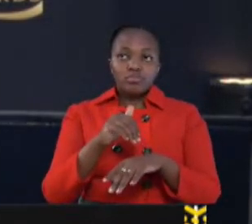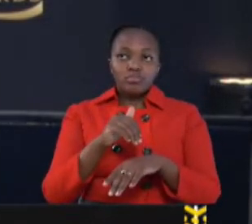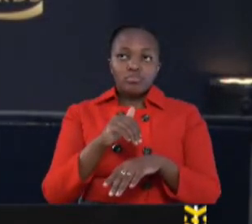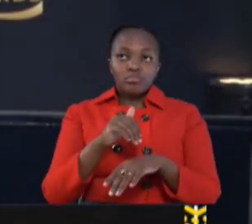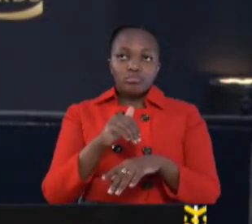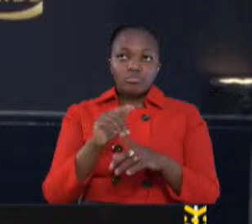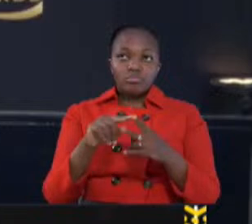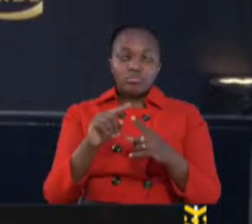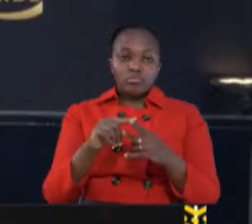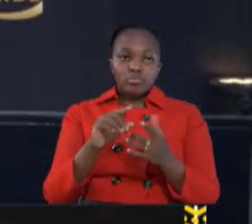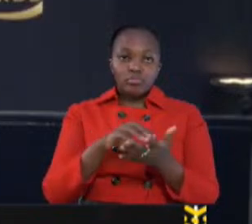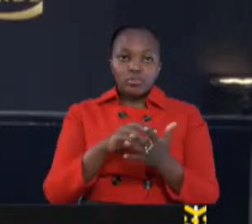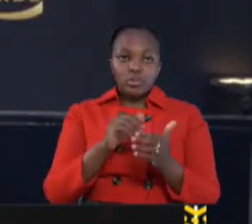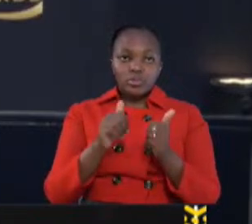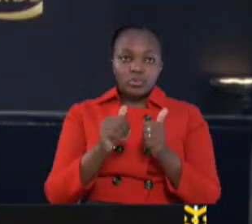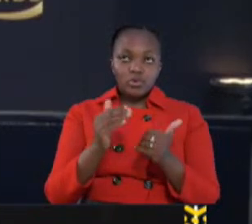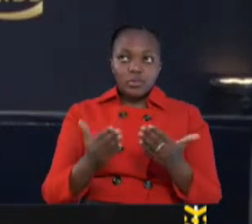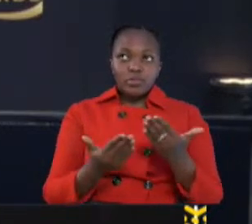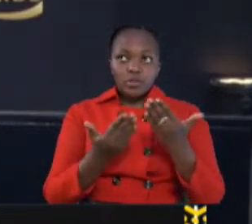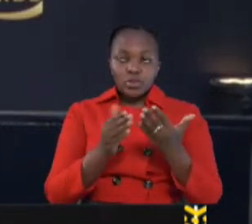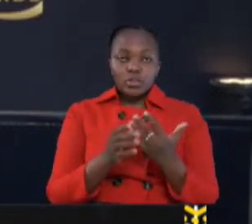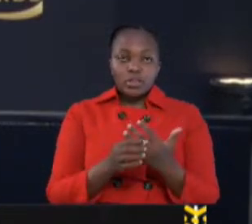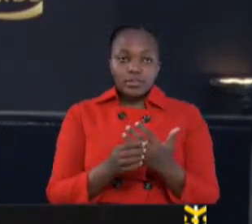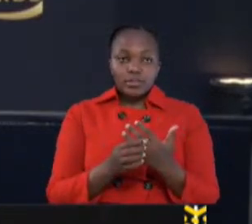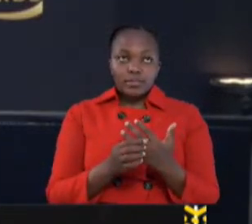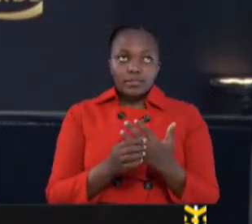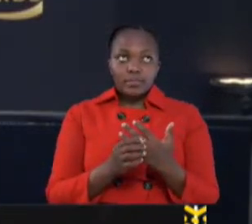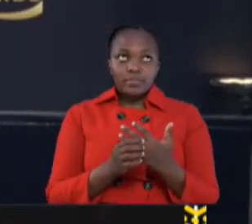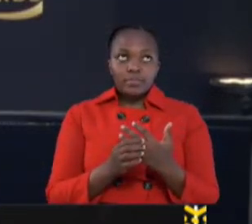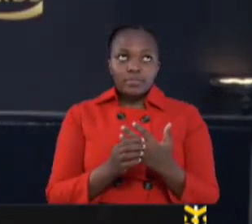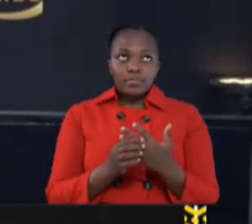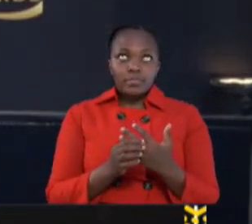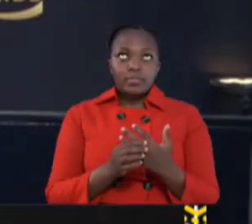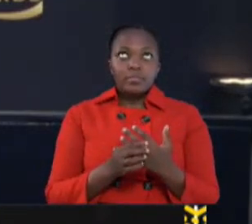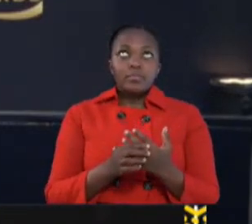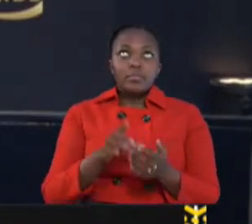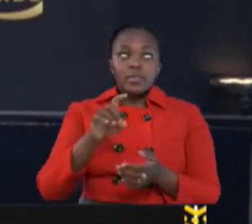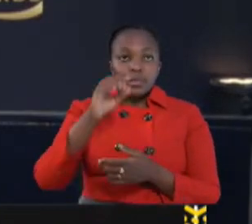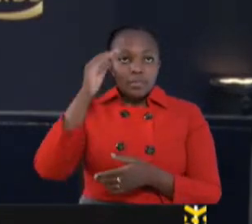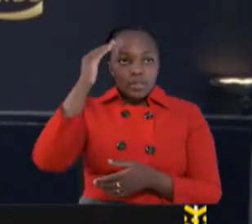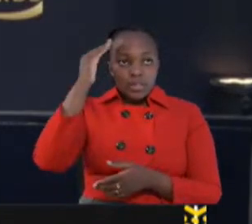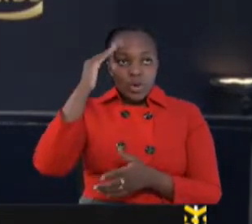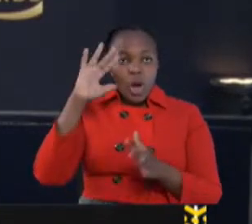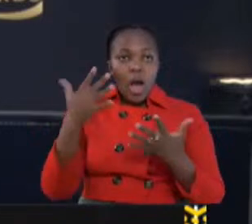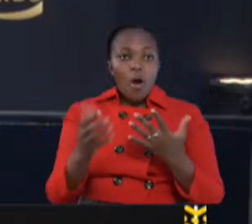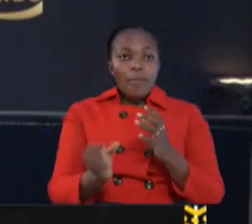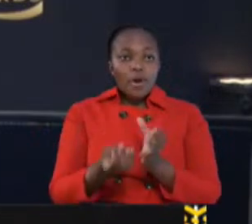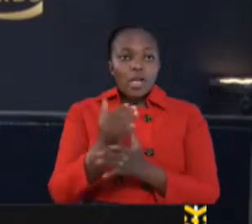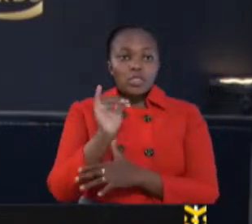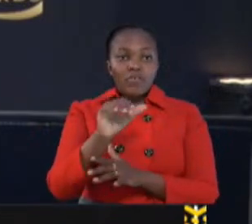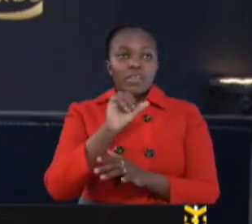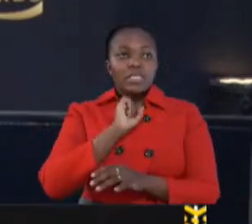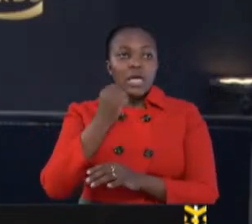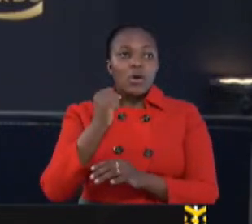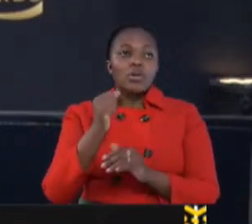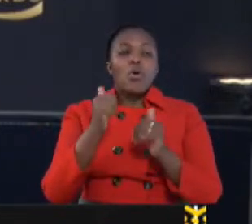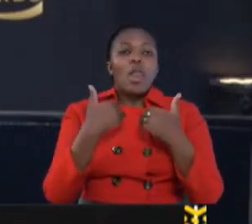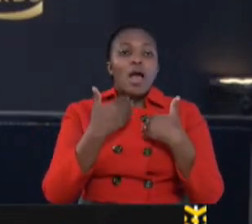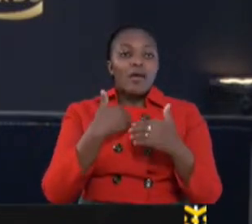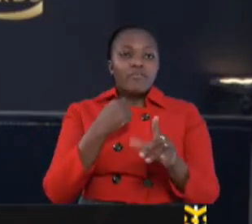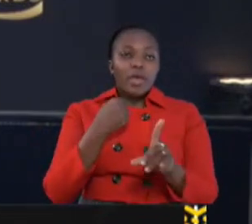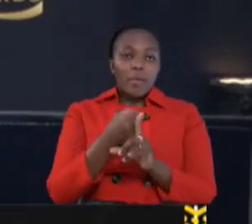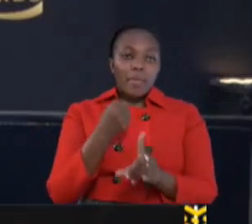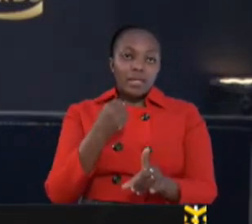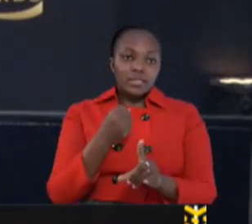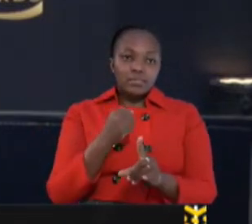your film? Who is producing said song? How is the production of that sound going to have an impact on the